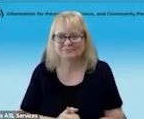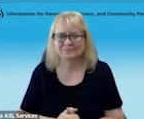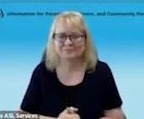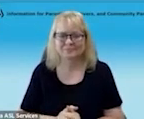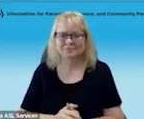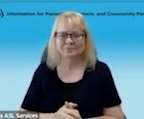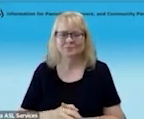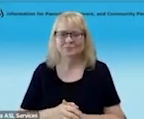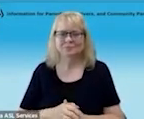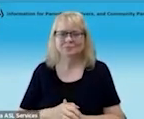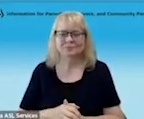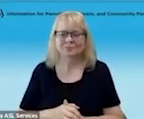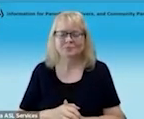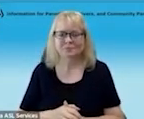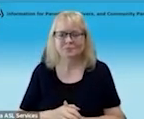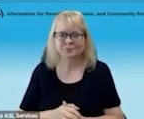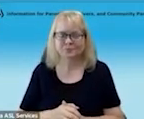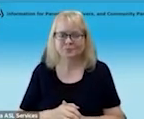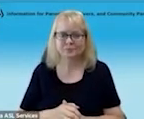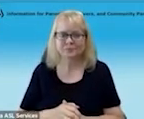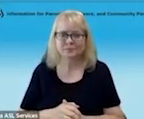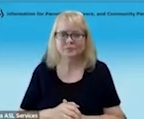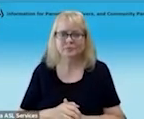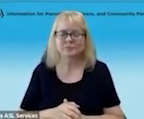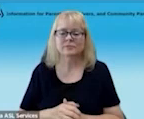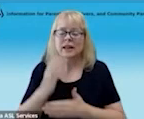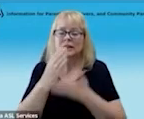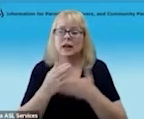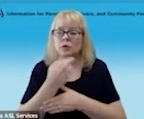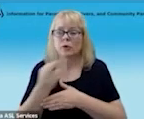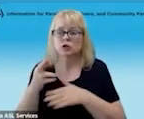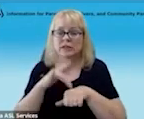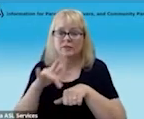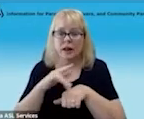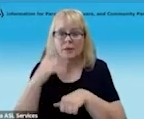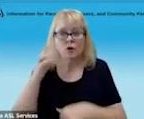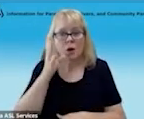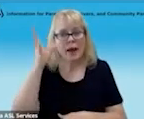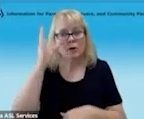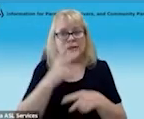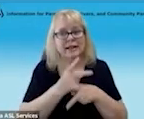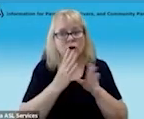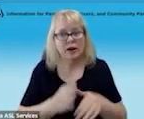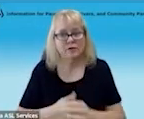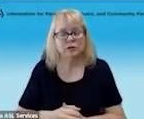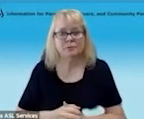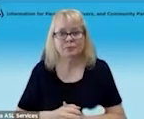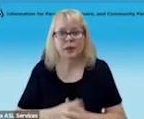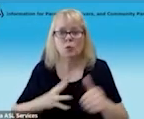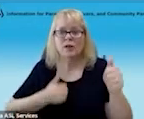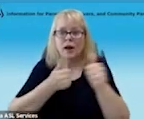counseling on a variety of topics, such as nutrition and injury prevention, that help children thrive in a safe environment. Next slide,